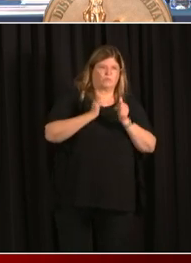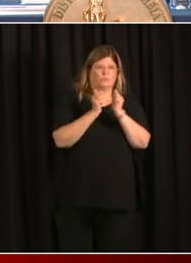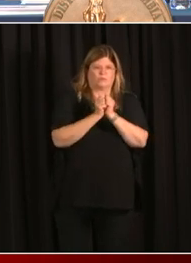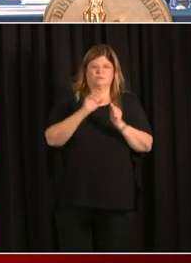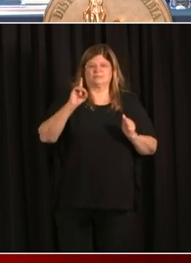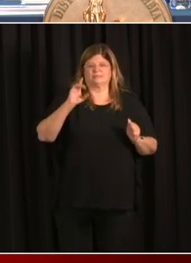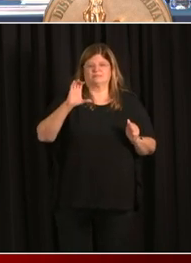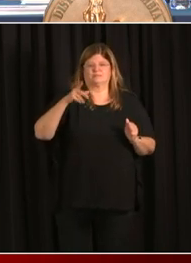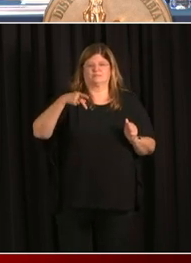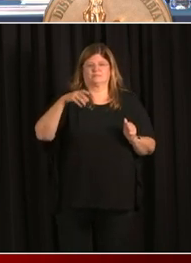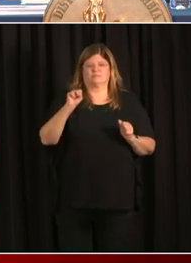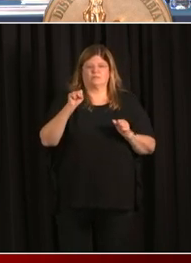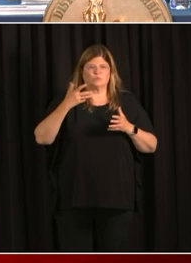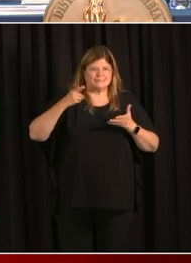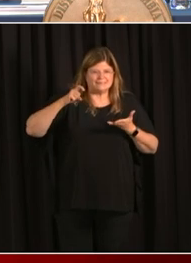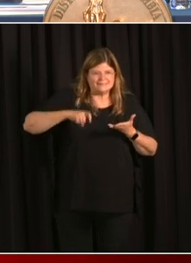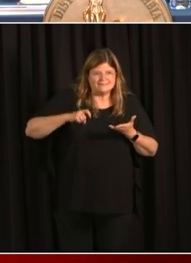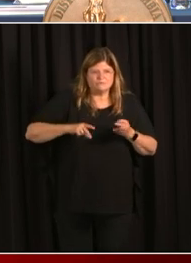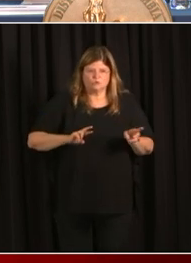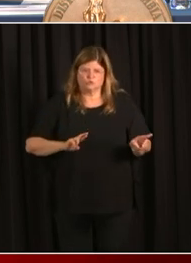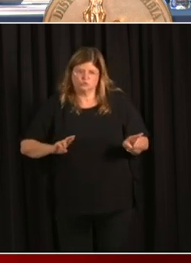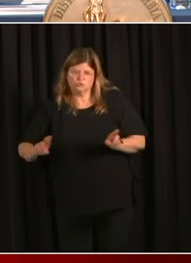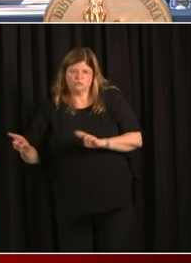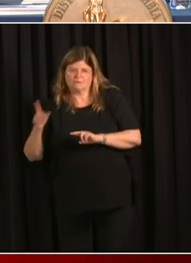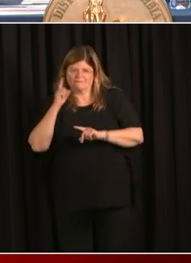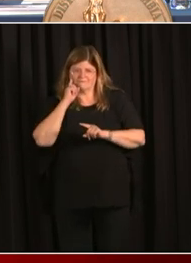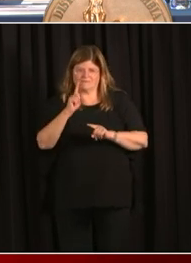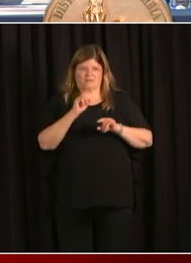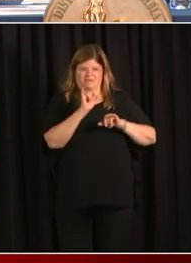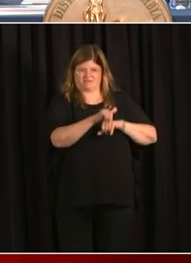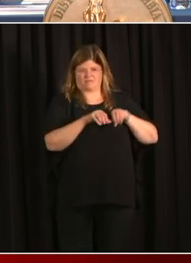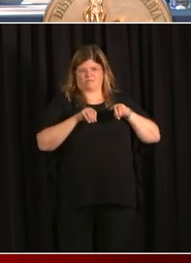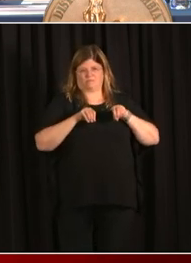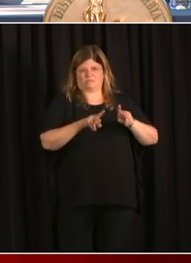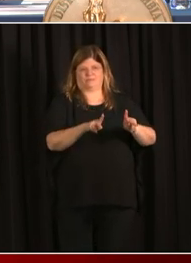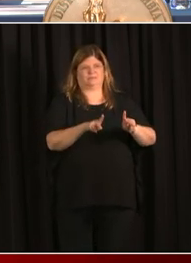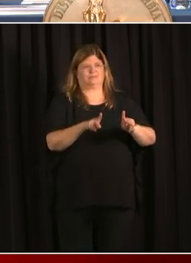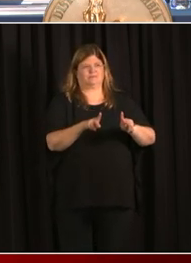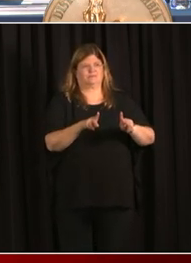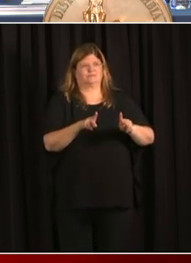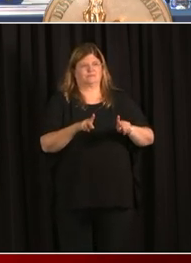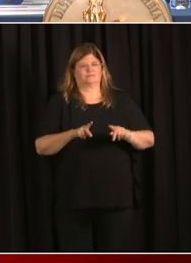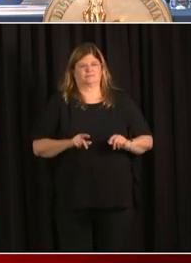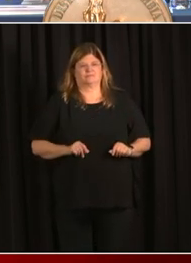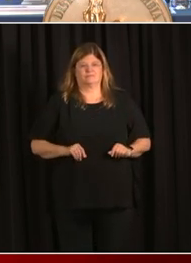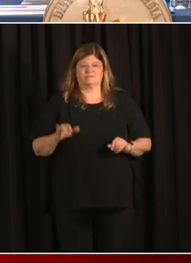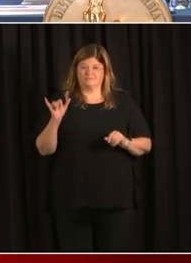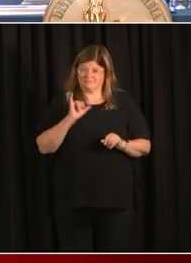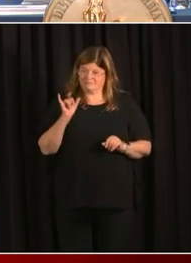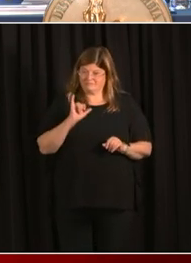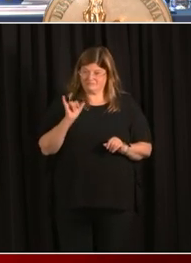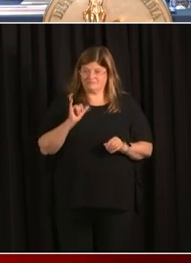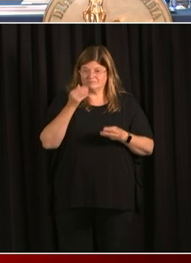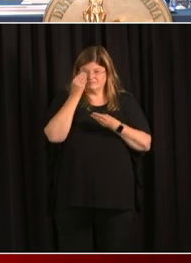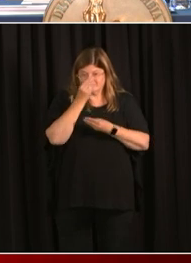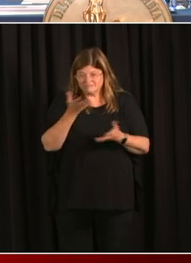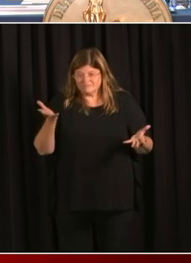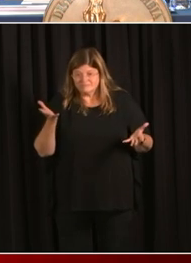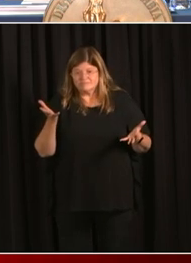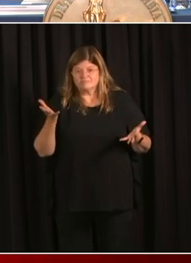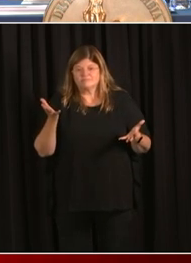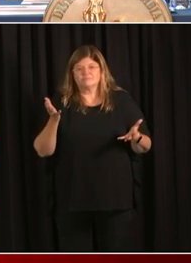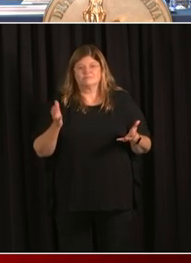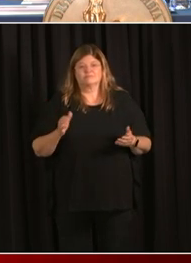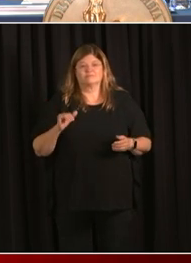to get ready for that opportunity. Let me also say that